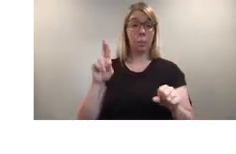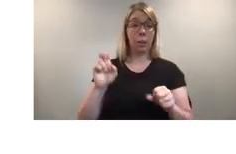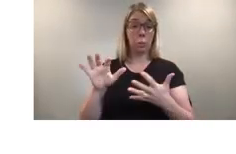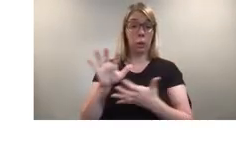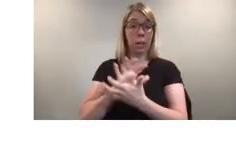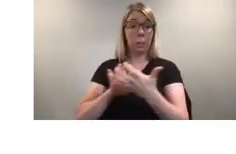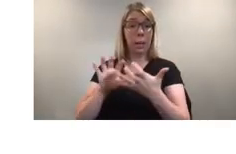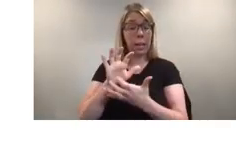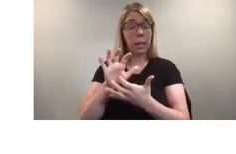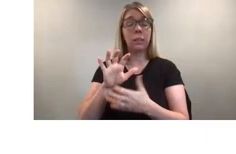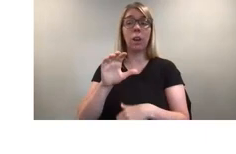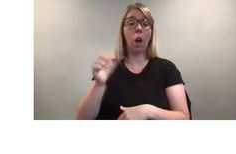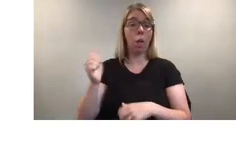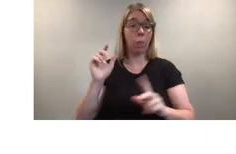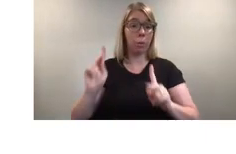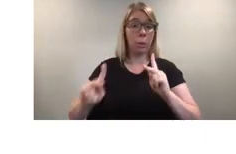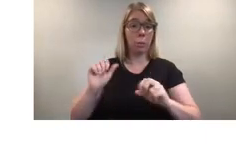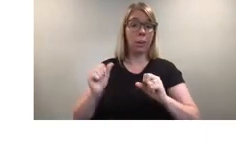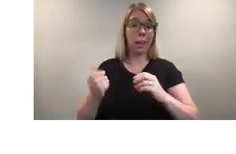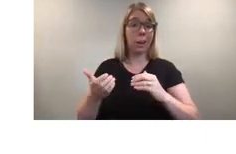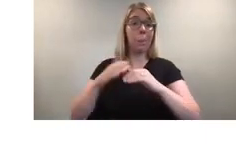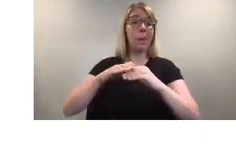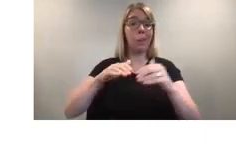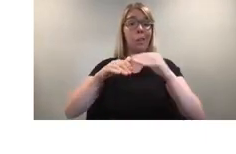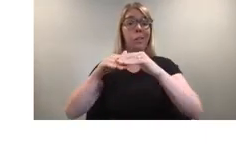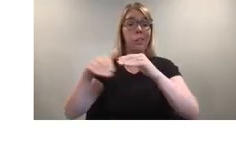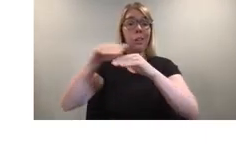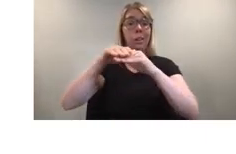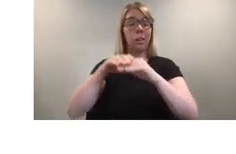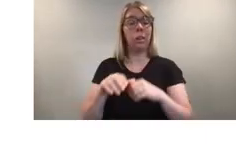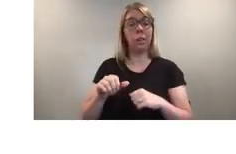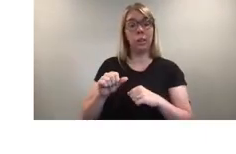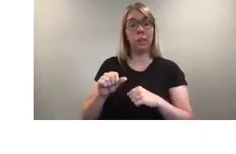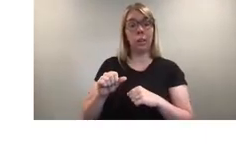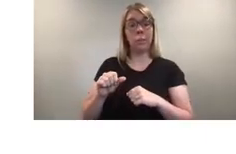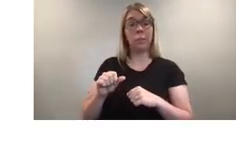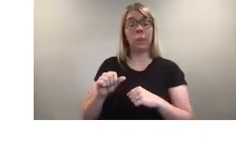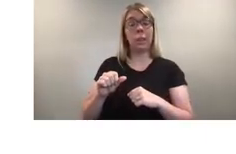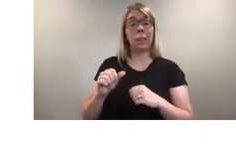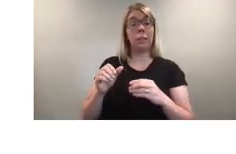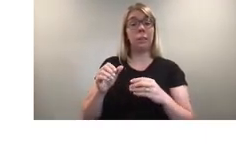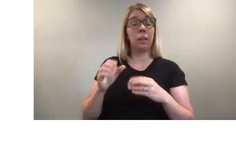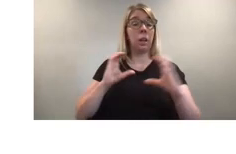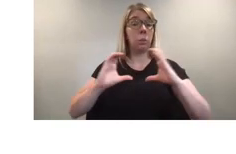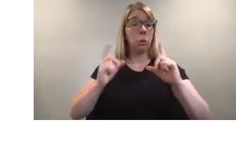built upon and building on work of previous students with the knowledge that future students will build off of their work too.